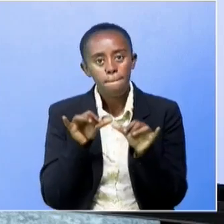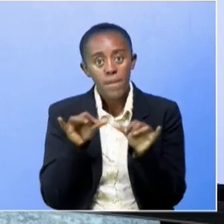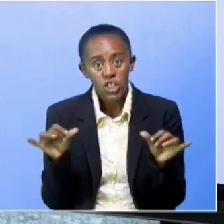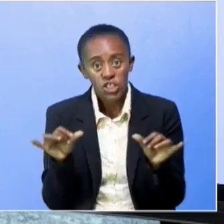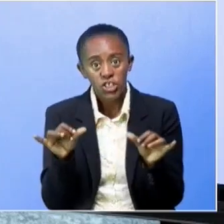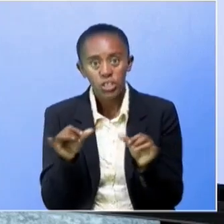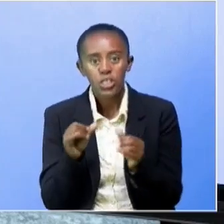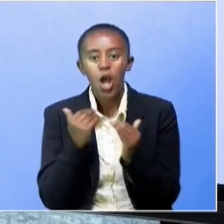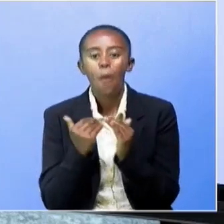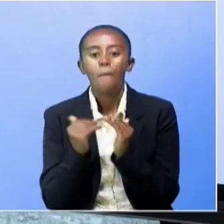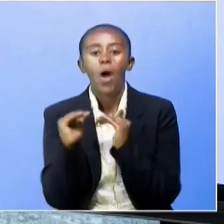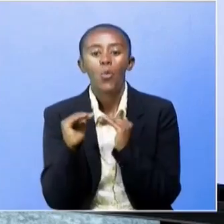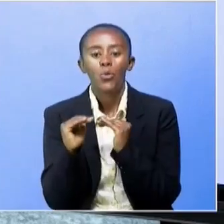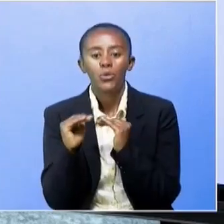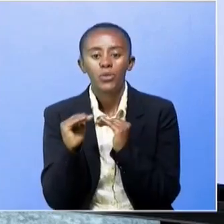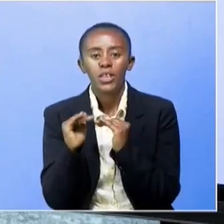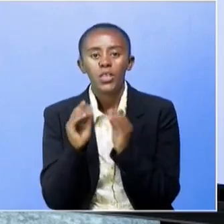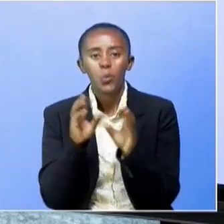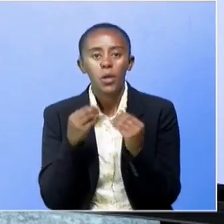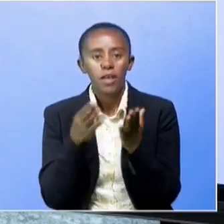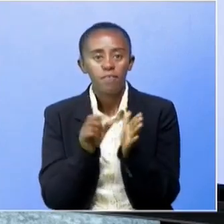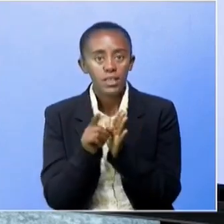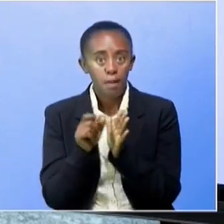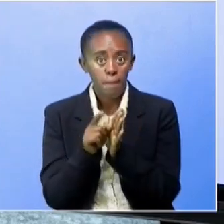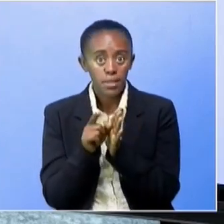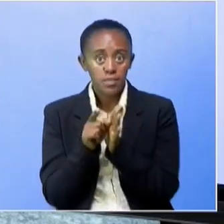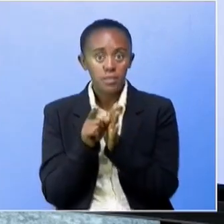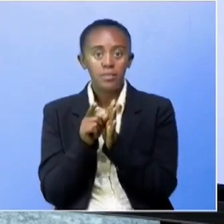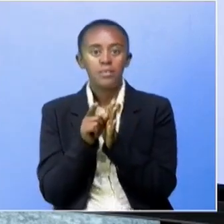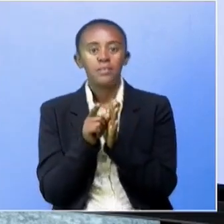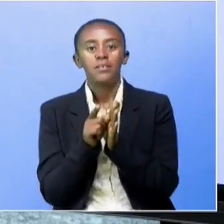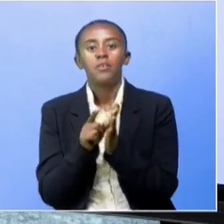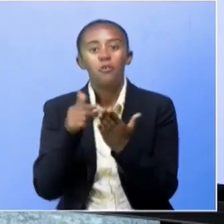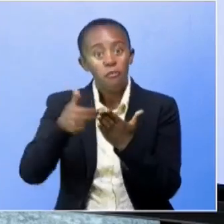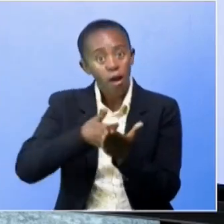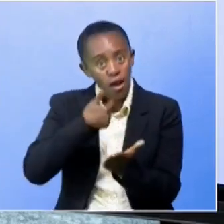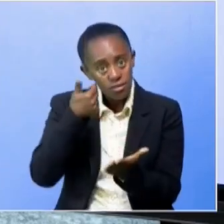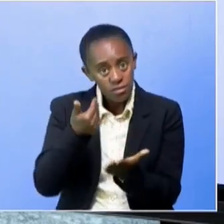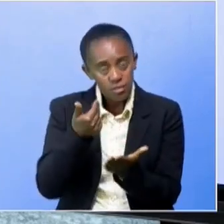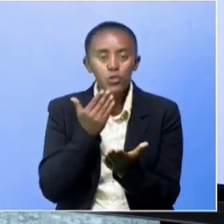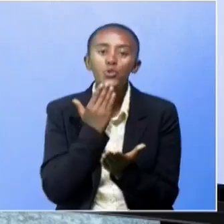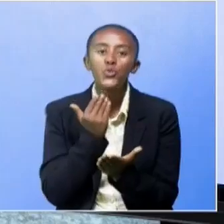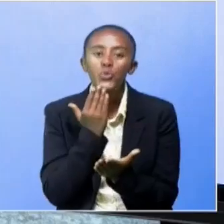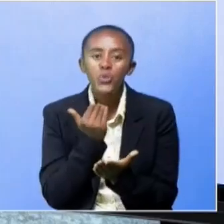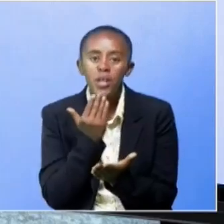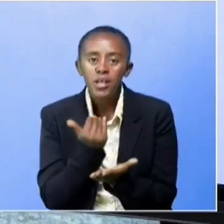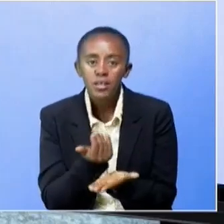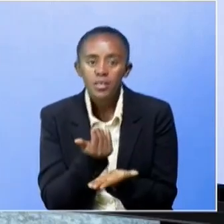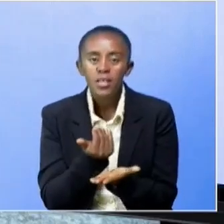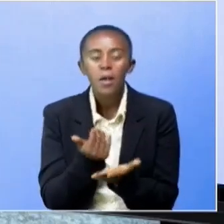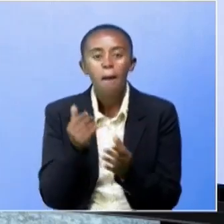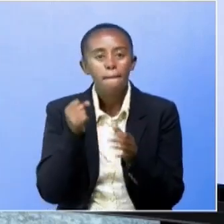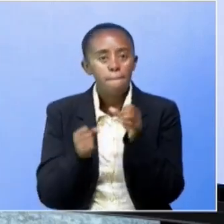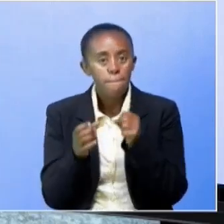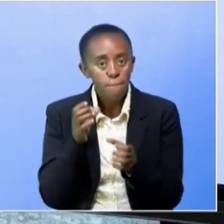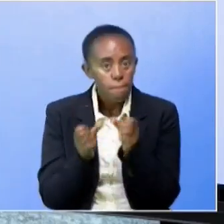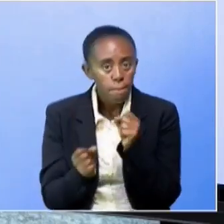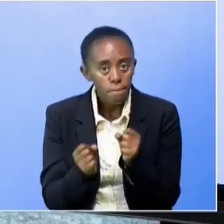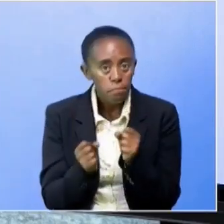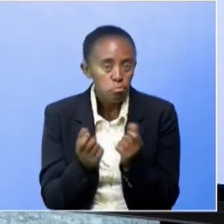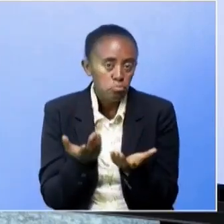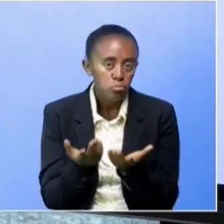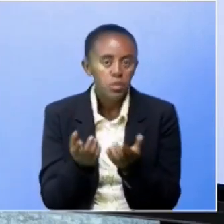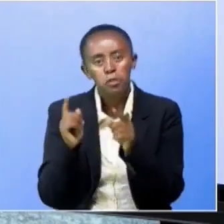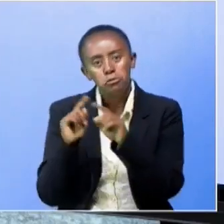in amount. We gave examples like rice, sugar, milk, and so